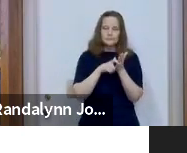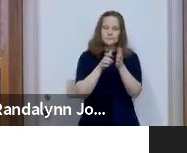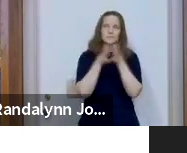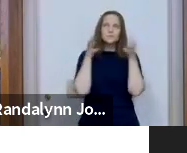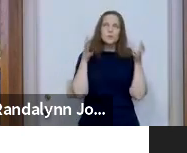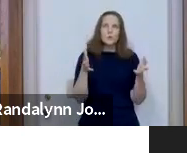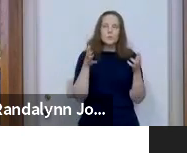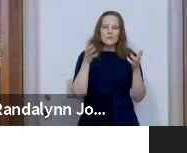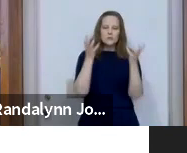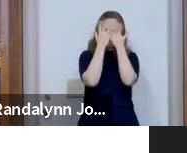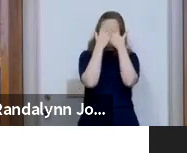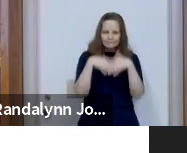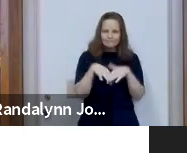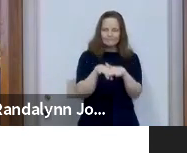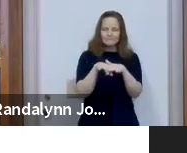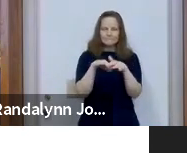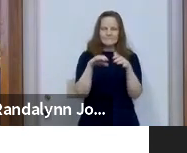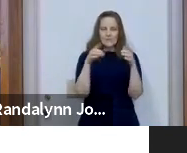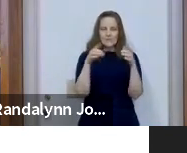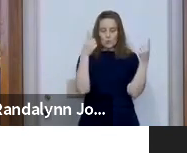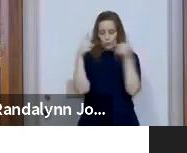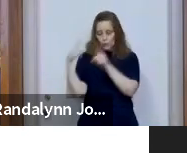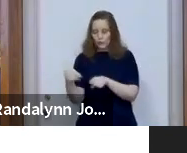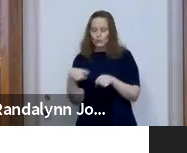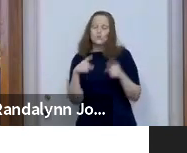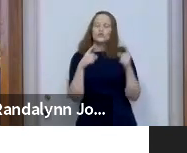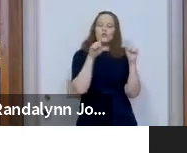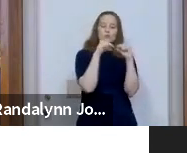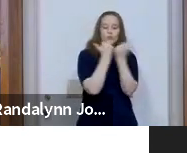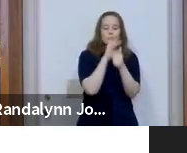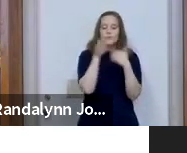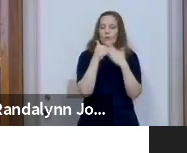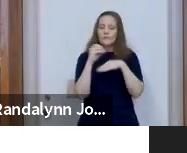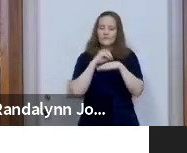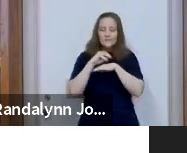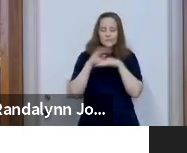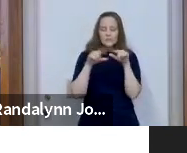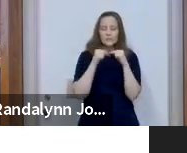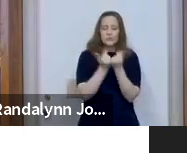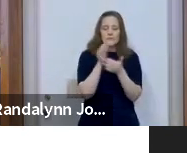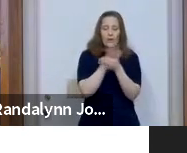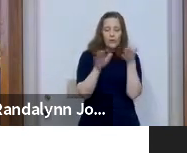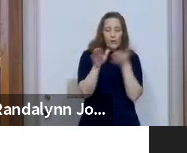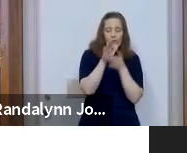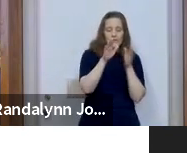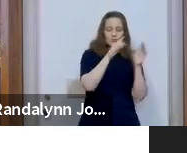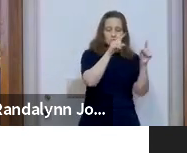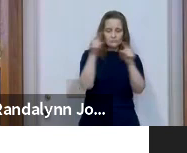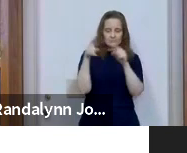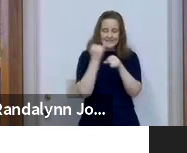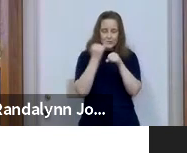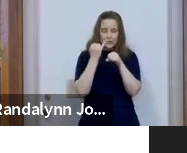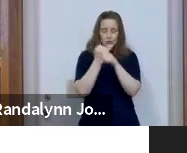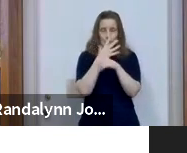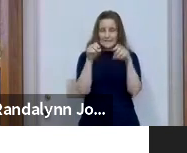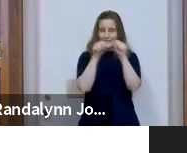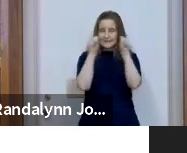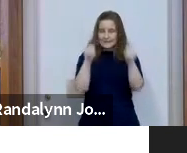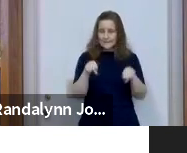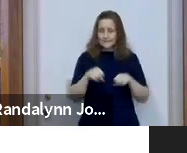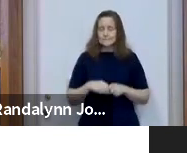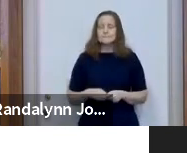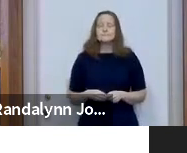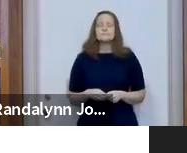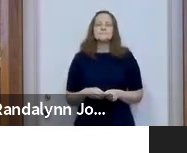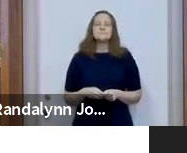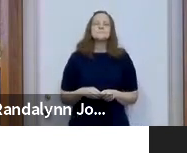collaboration among all of our groups, all of our advisory groups, and all of our colleagues across the institution, across the system. In addition to